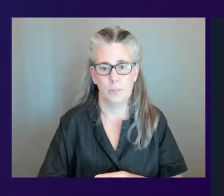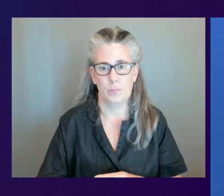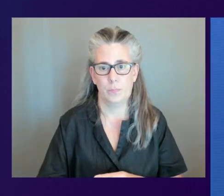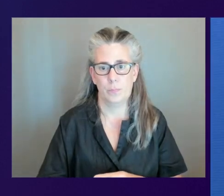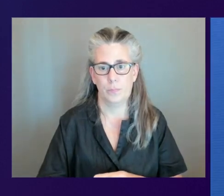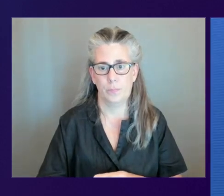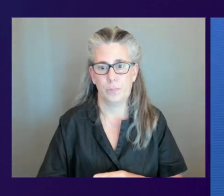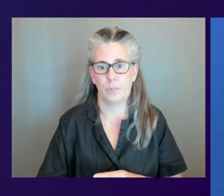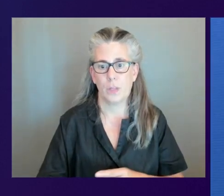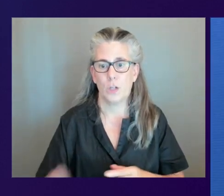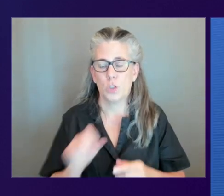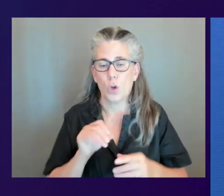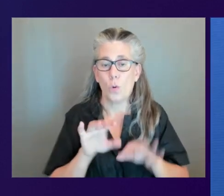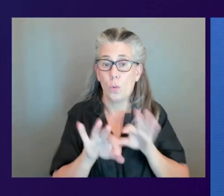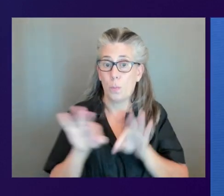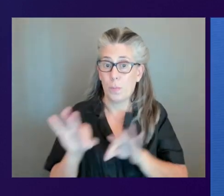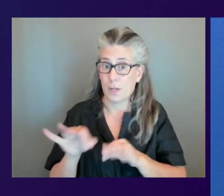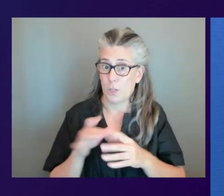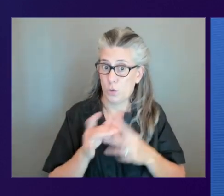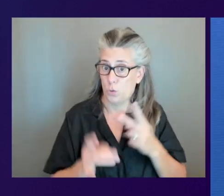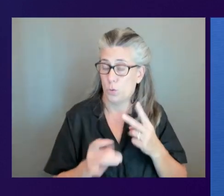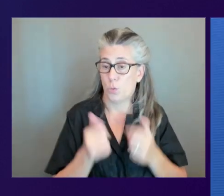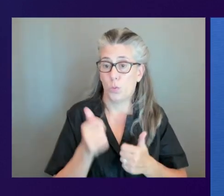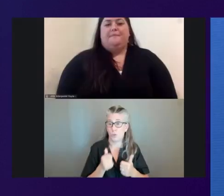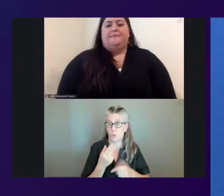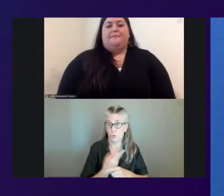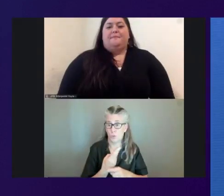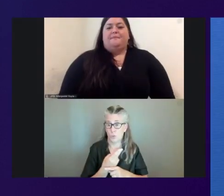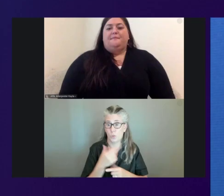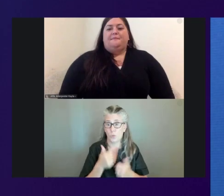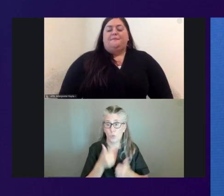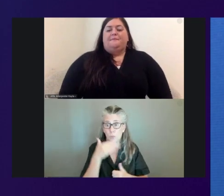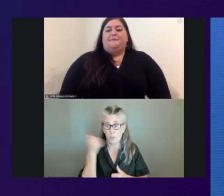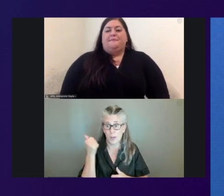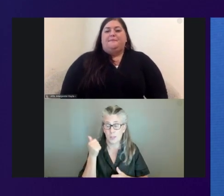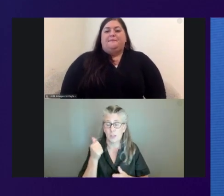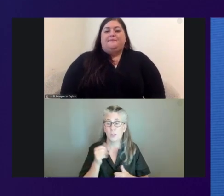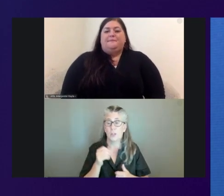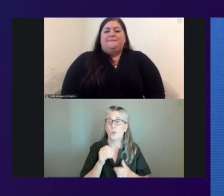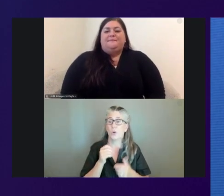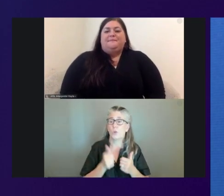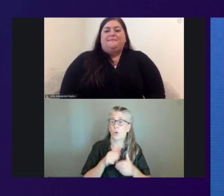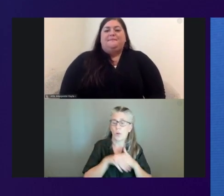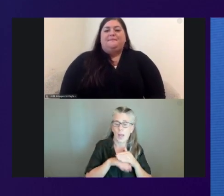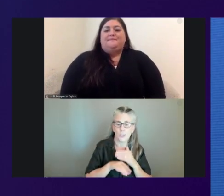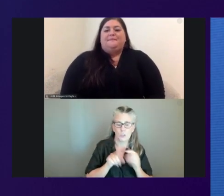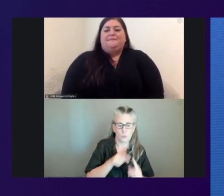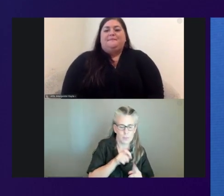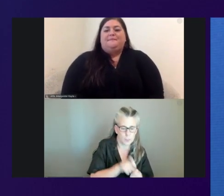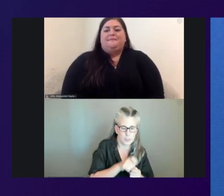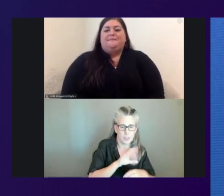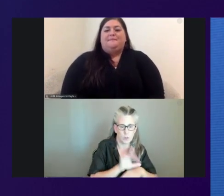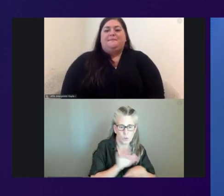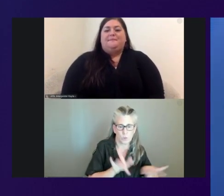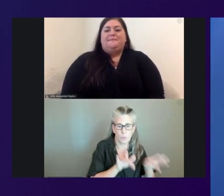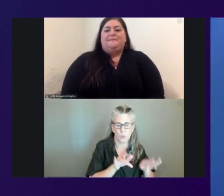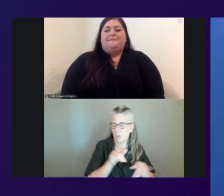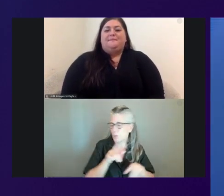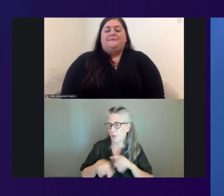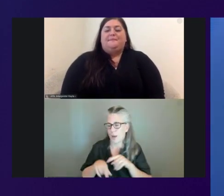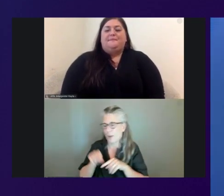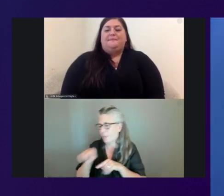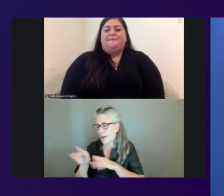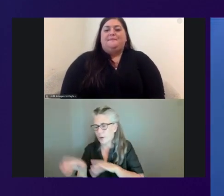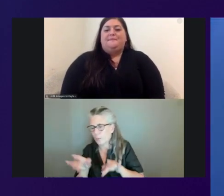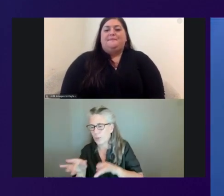oftentimes what we've seen in the past is, but you can only access from this network, or you can only access from this device. Oh, you've got to have this on your device so that it's trustable and so